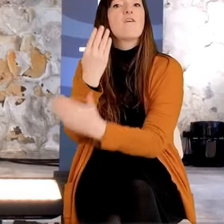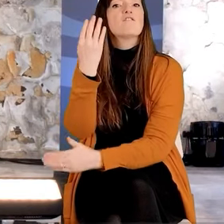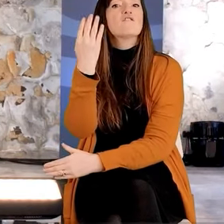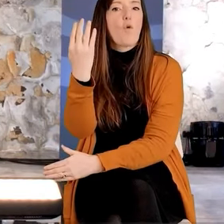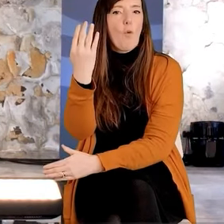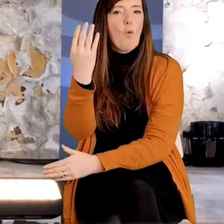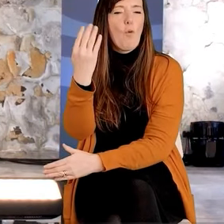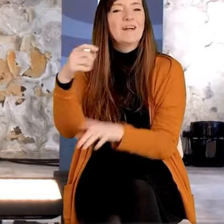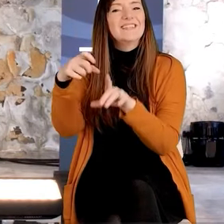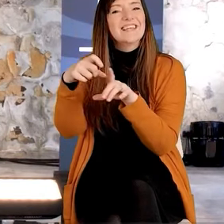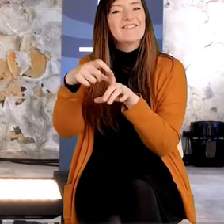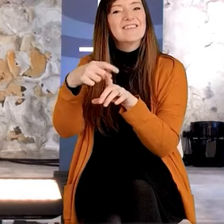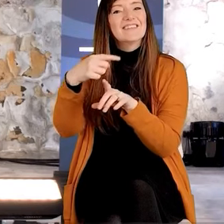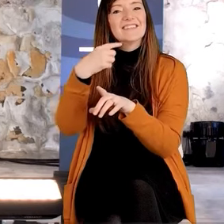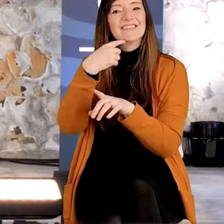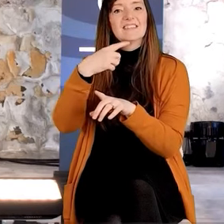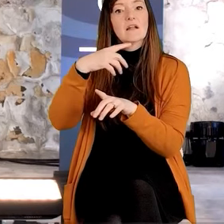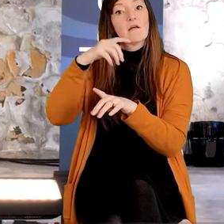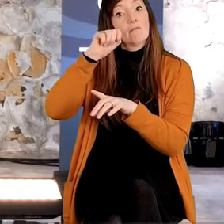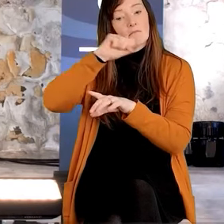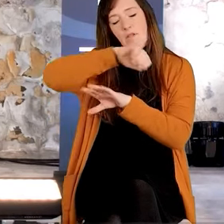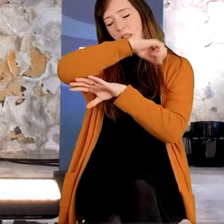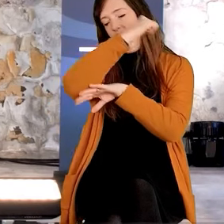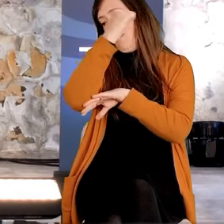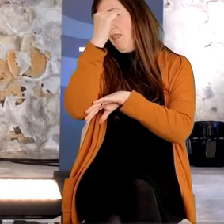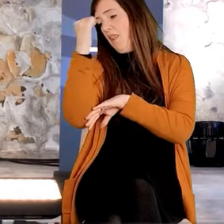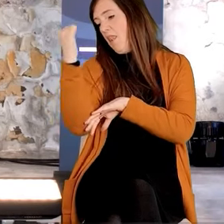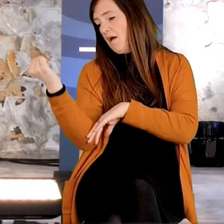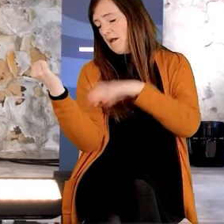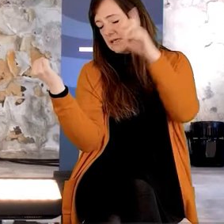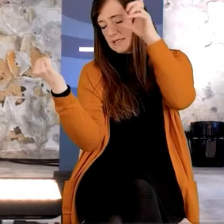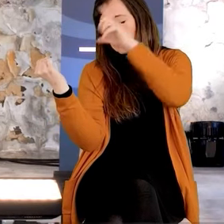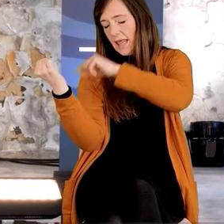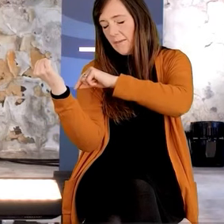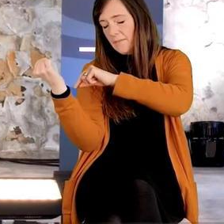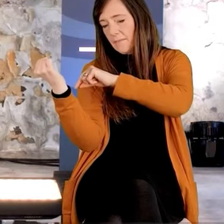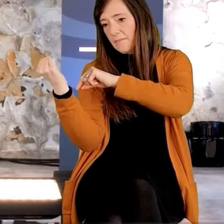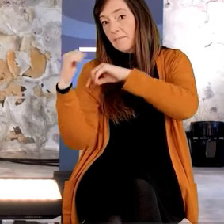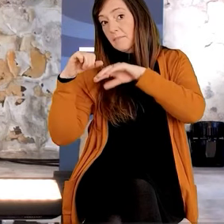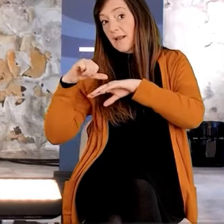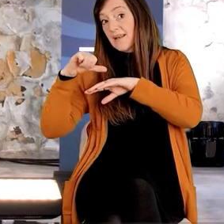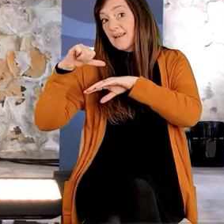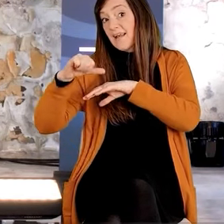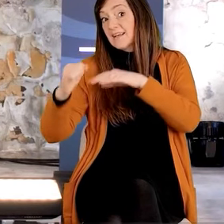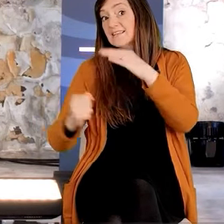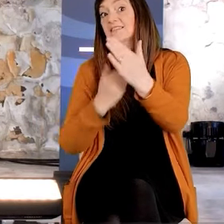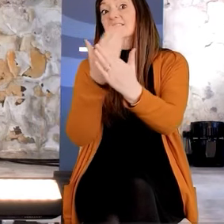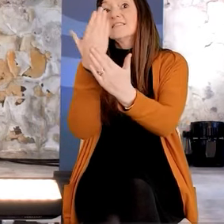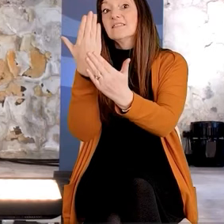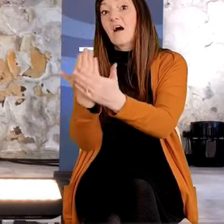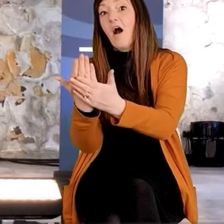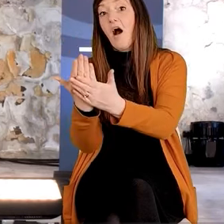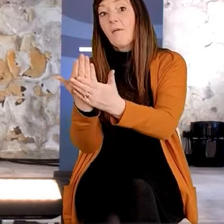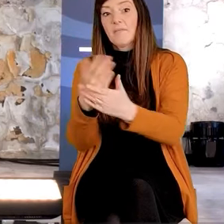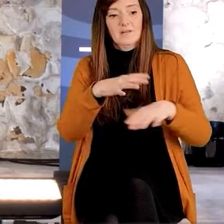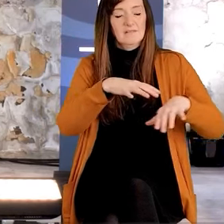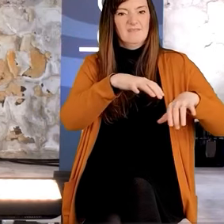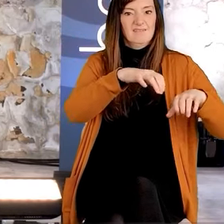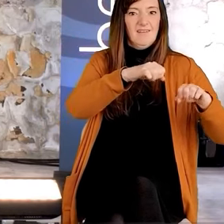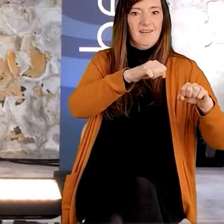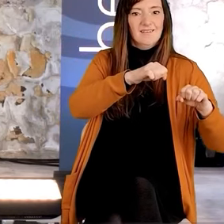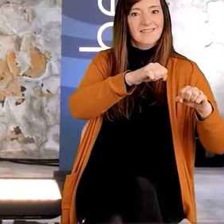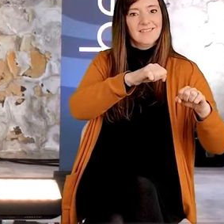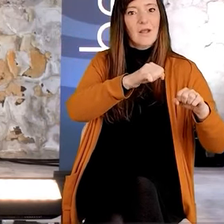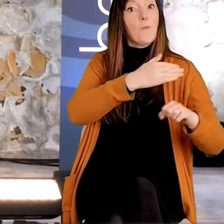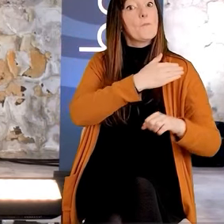ended with David saying, I'll lie down and sleep. And there's something rather appropriate. The next psalm has this reference to